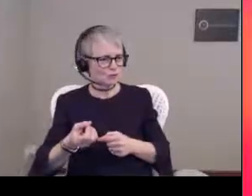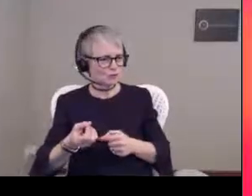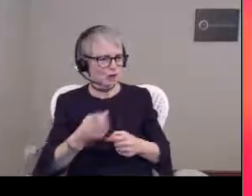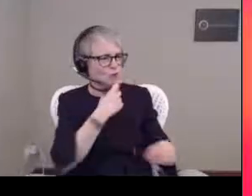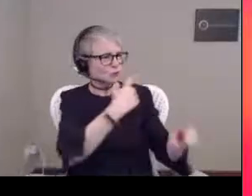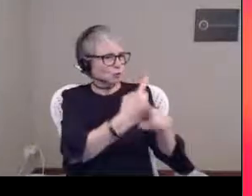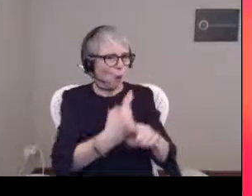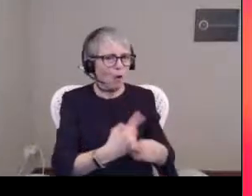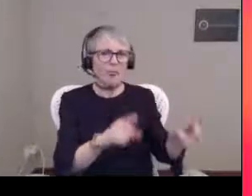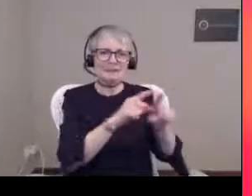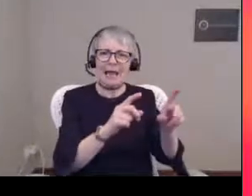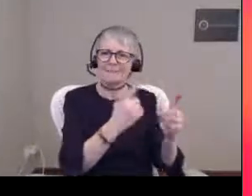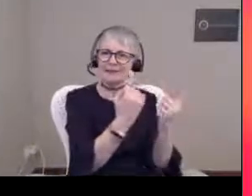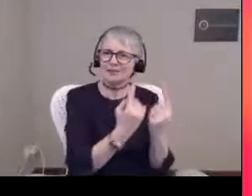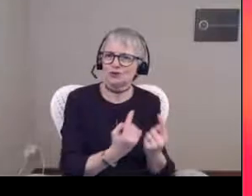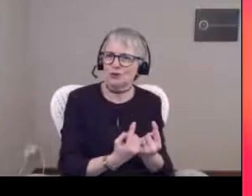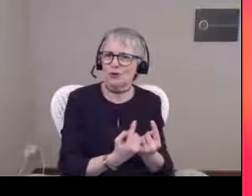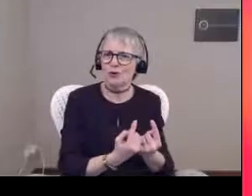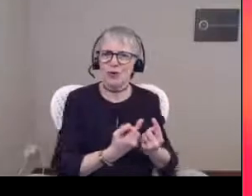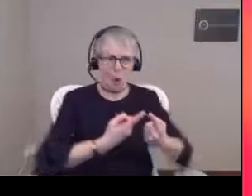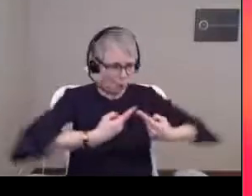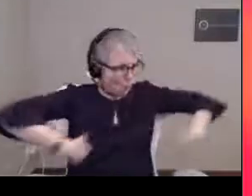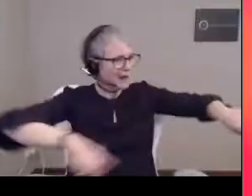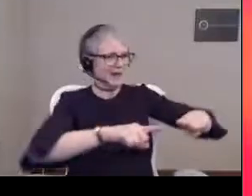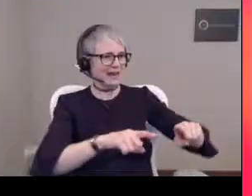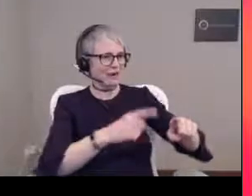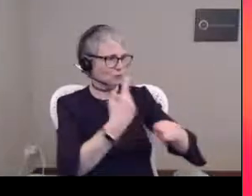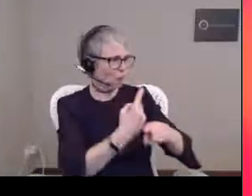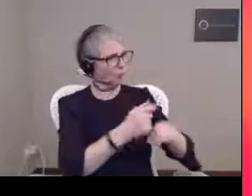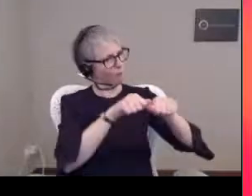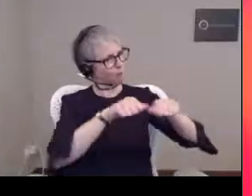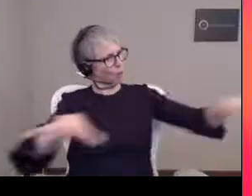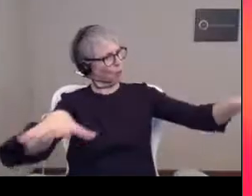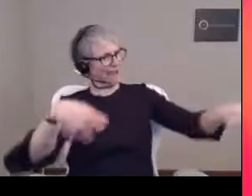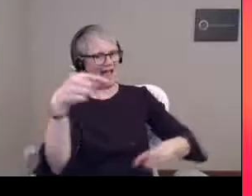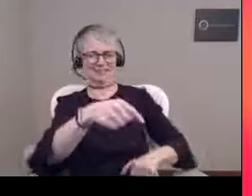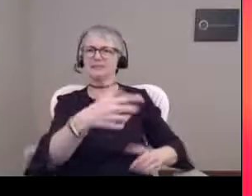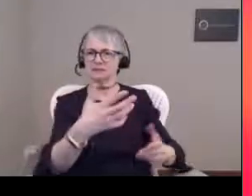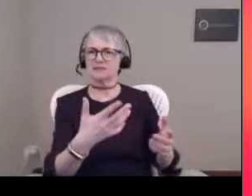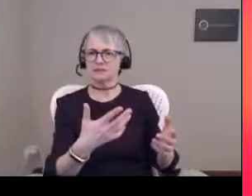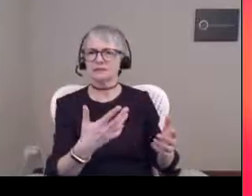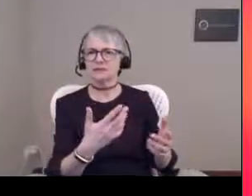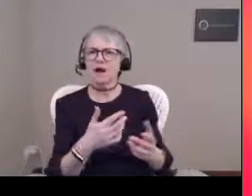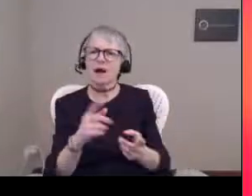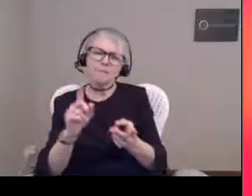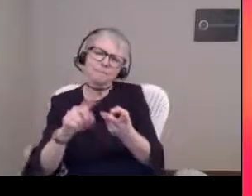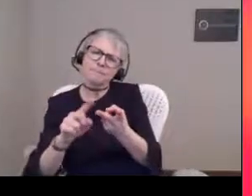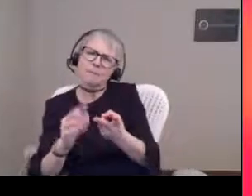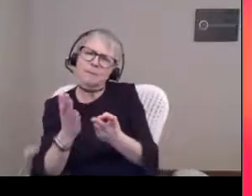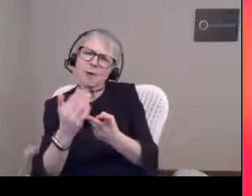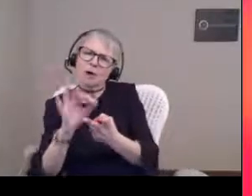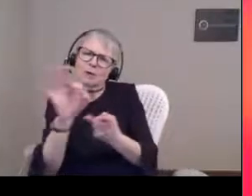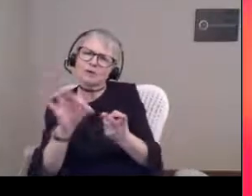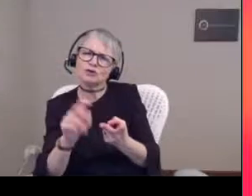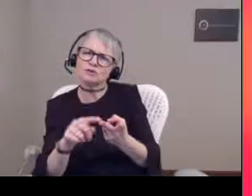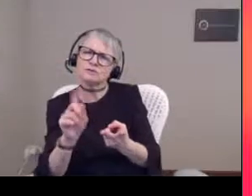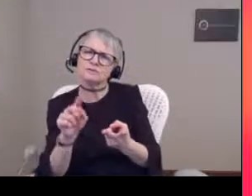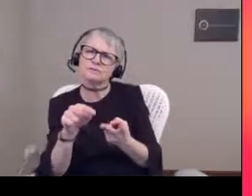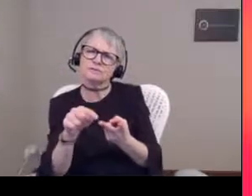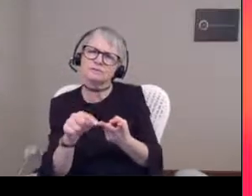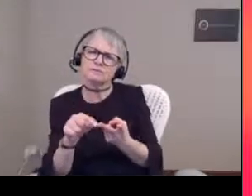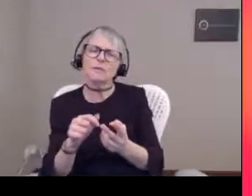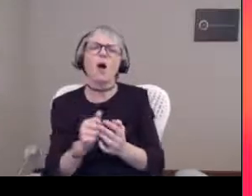we can improve it across media as a whole. So that's one side of the question. And what was the other bit? Sorry, Jane. What